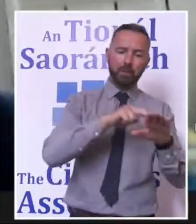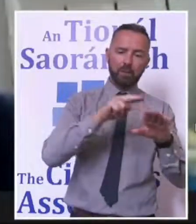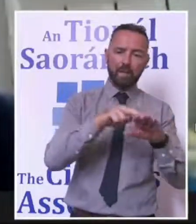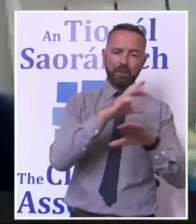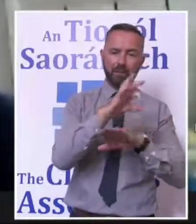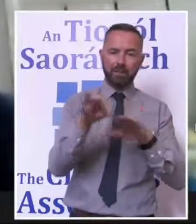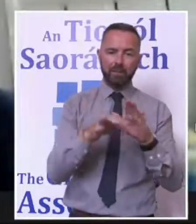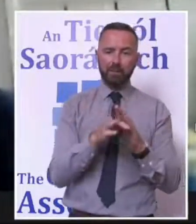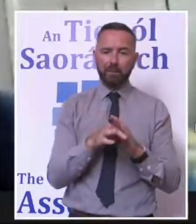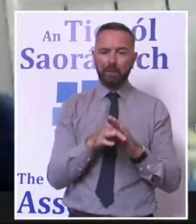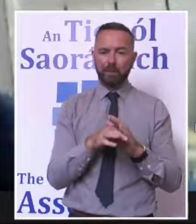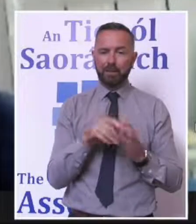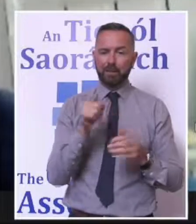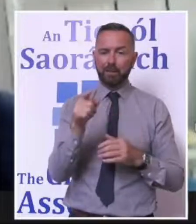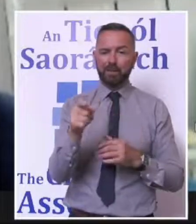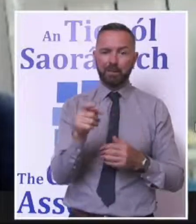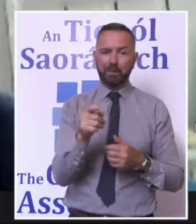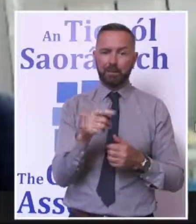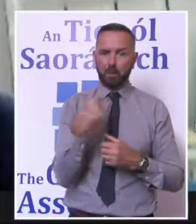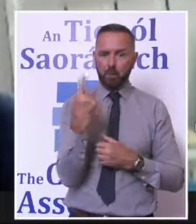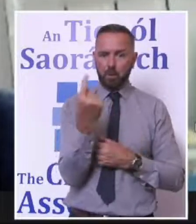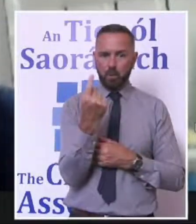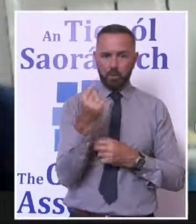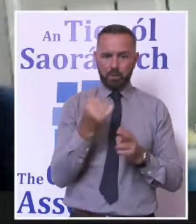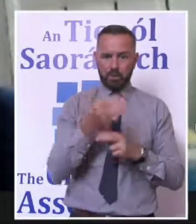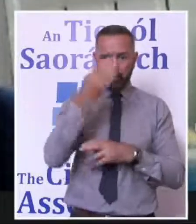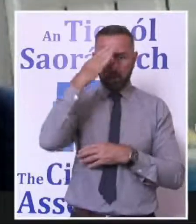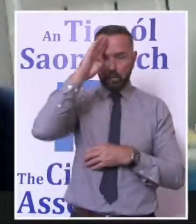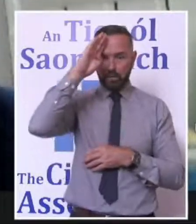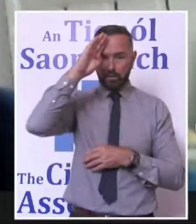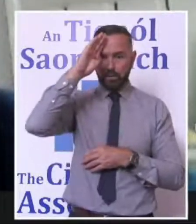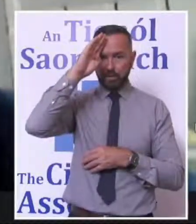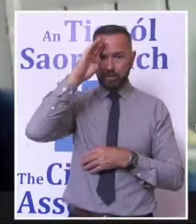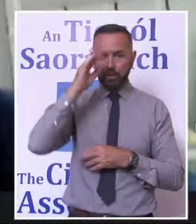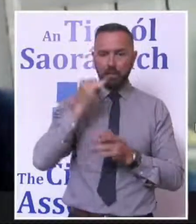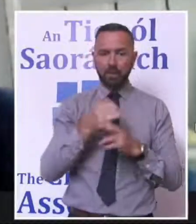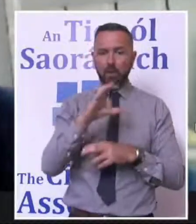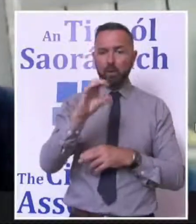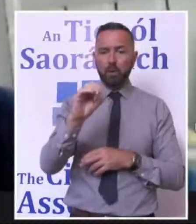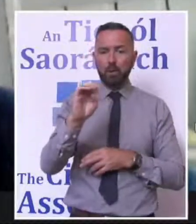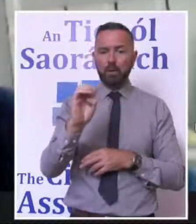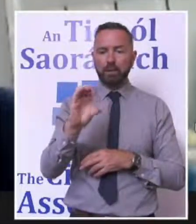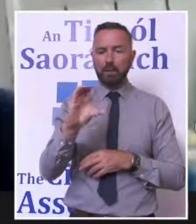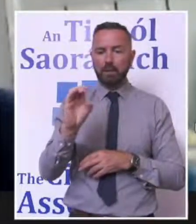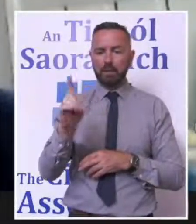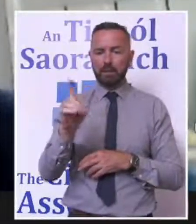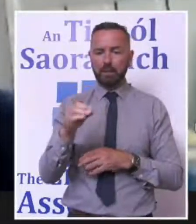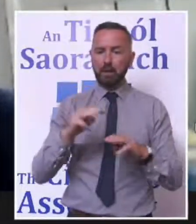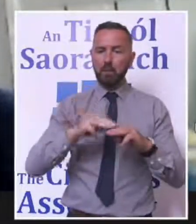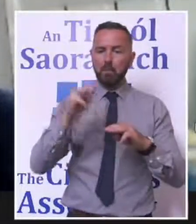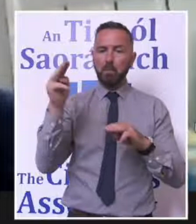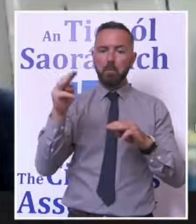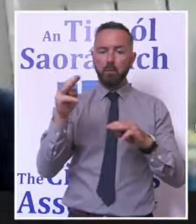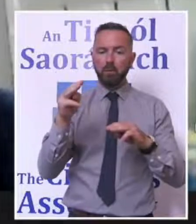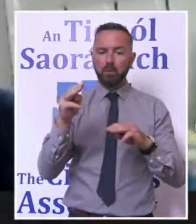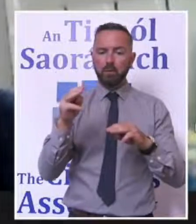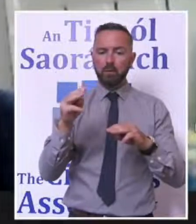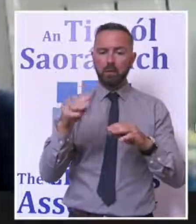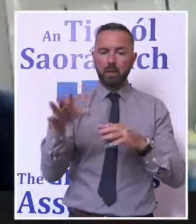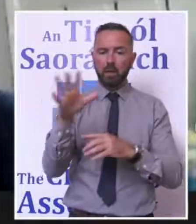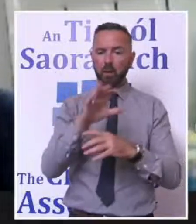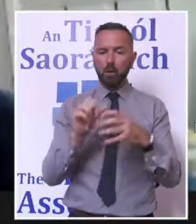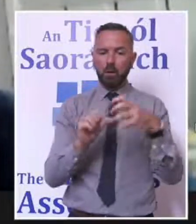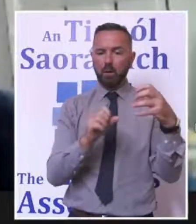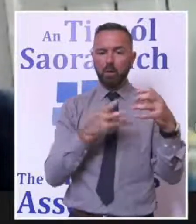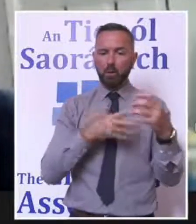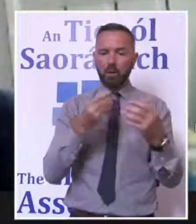is absolutely unique in the OECD. In the OECD, most local authorities, when they're getting grants